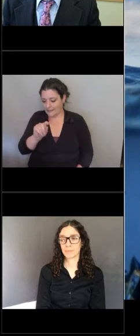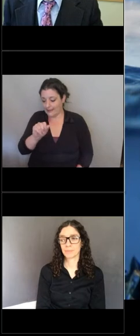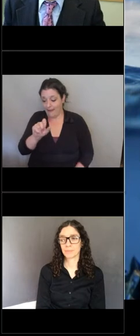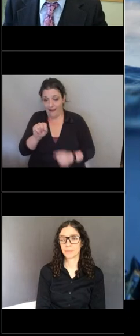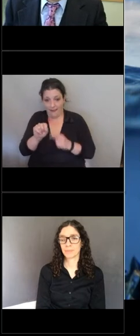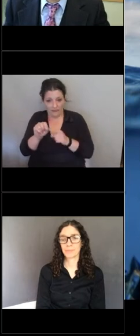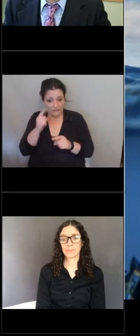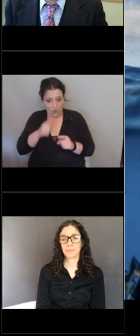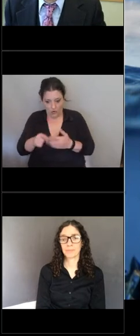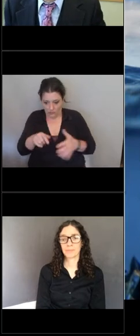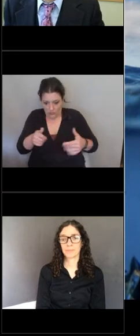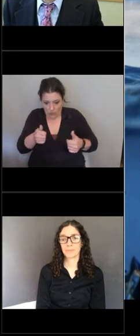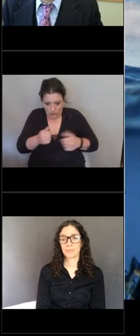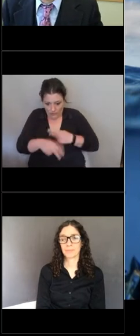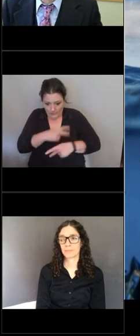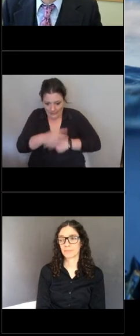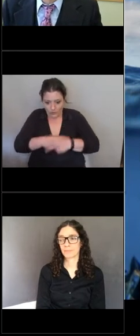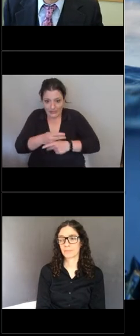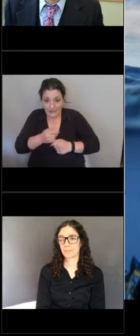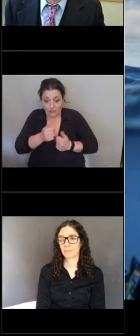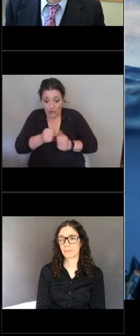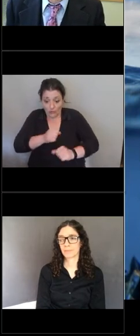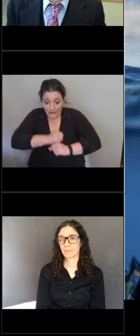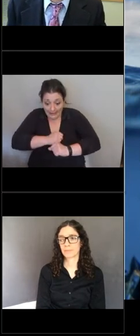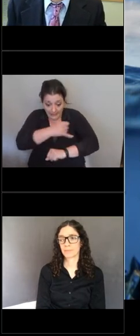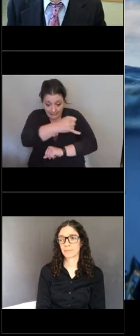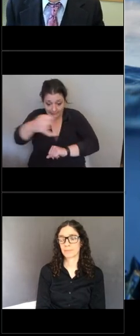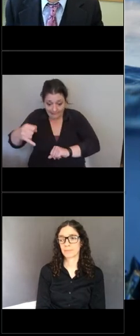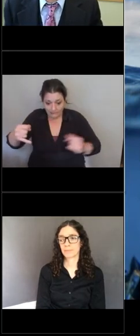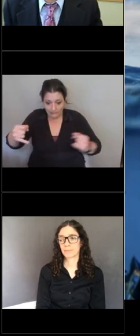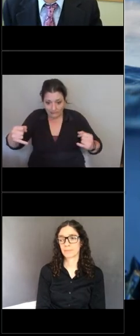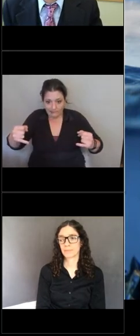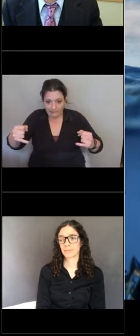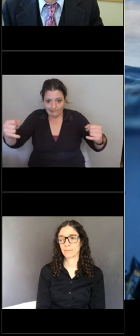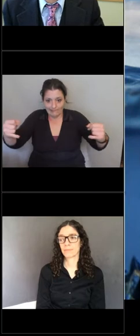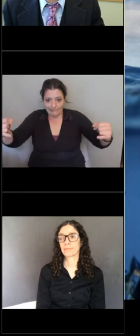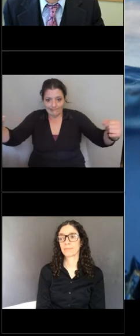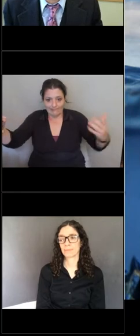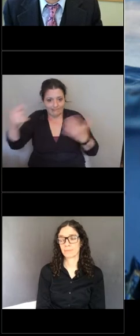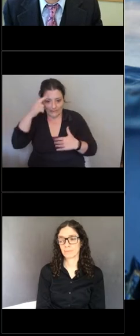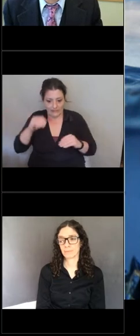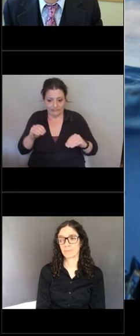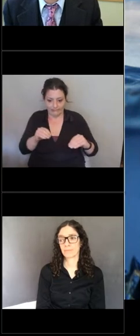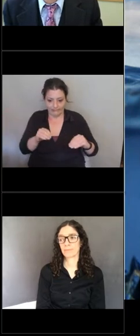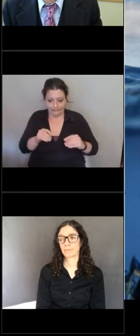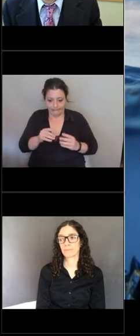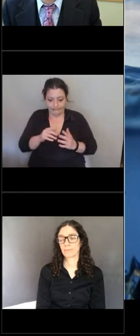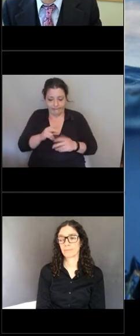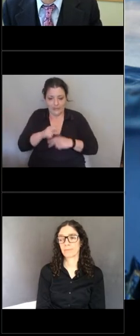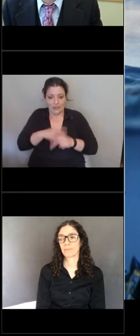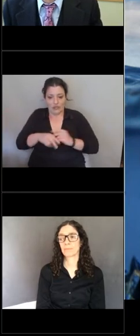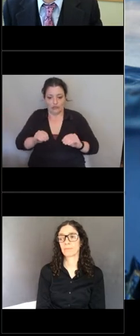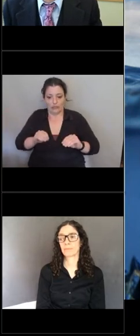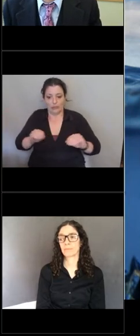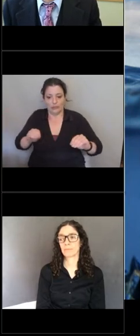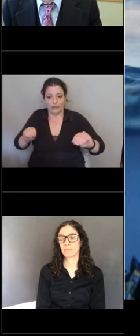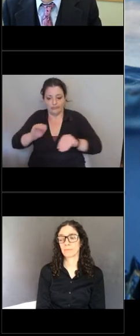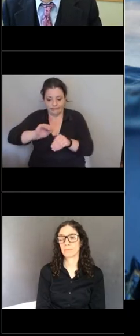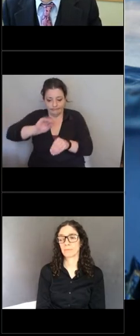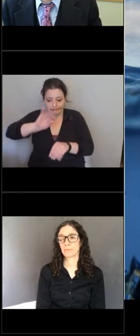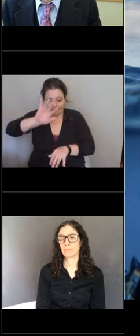As it stands now, we are dealing with rising sea surface temperature, increasing acidification, and of course, species